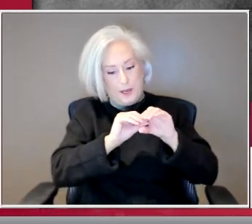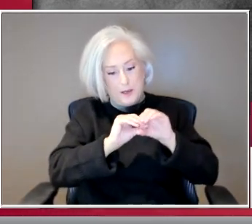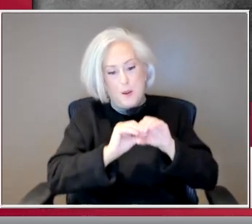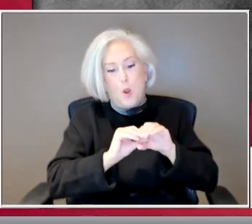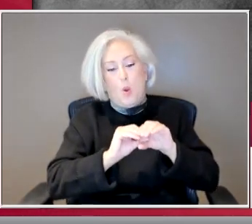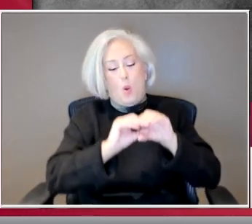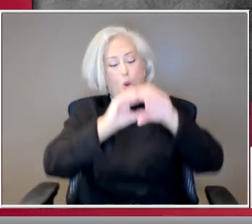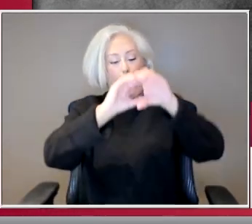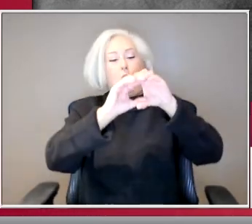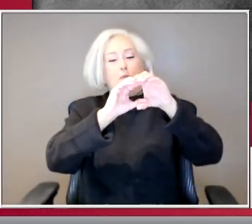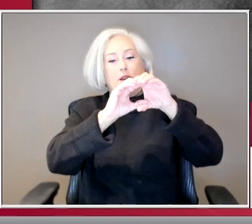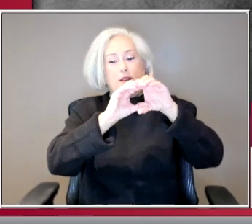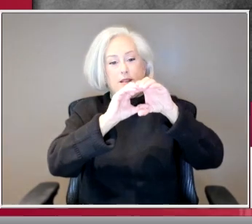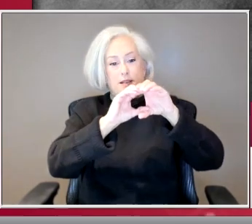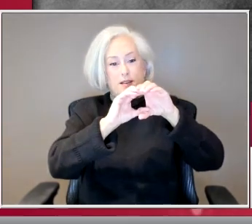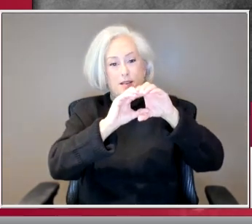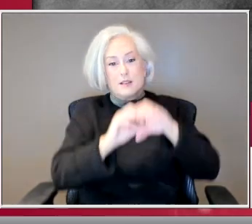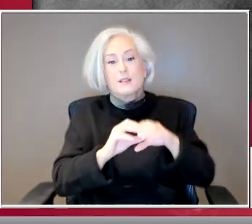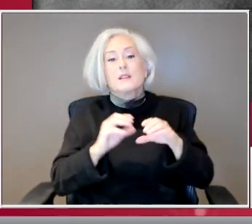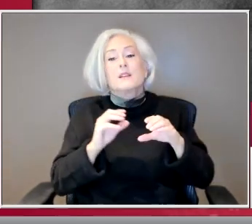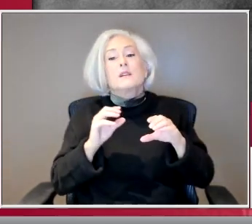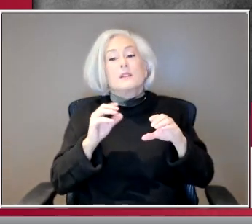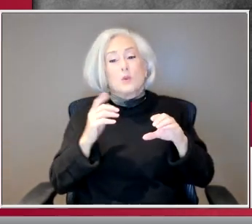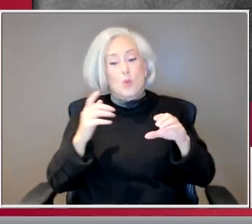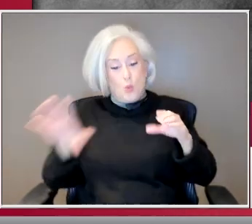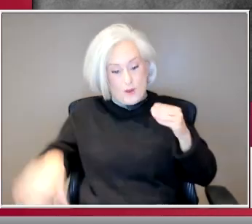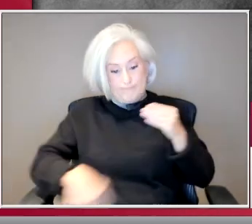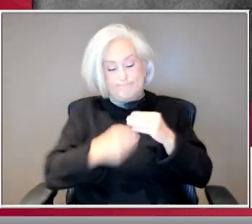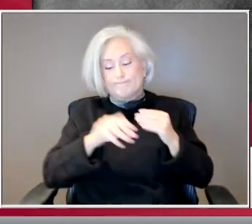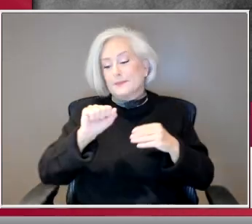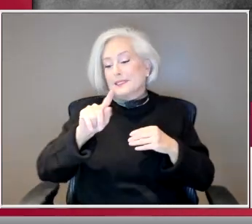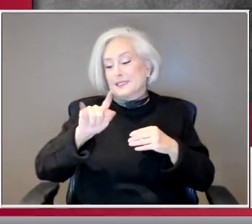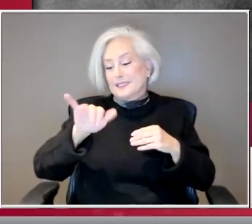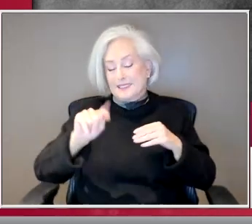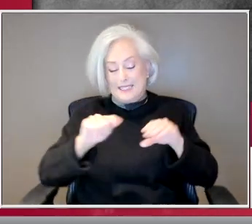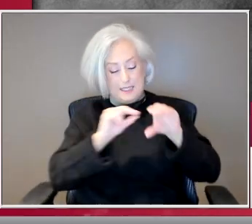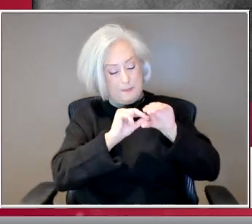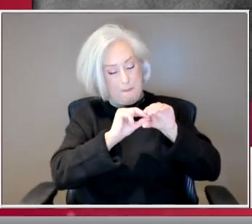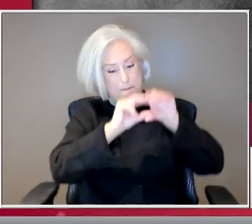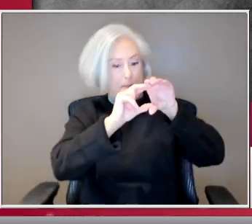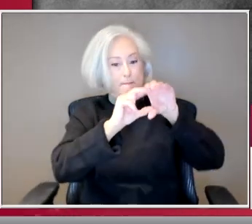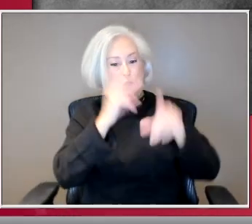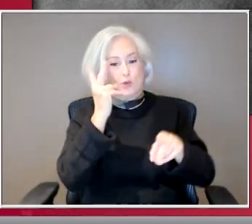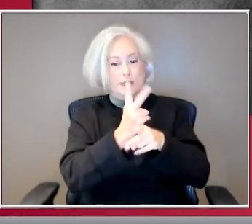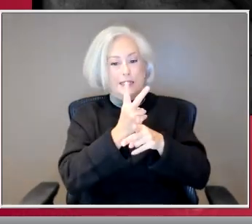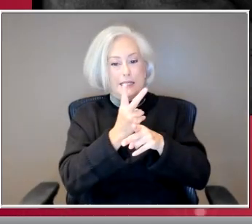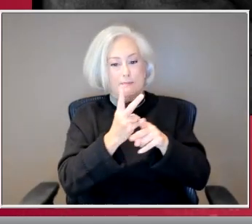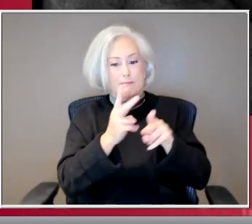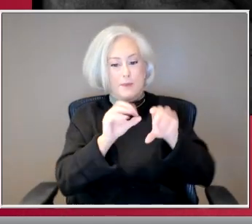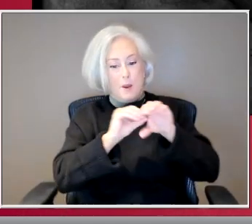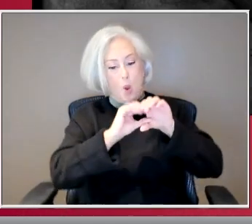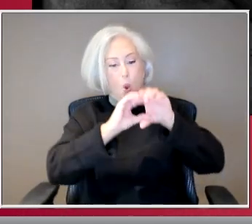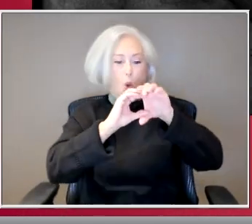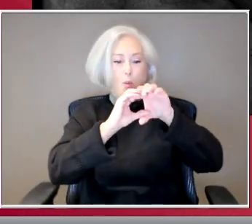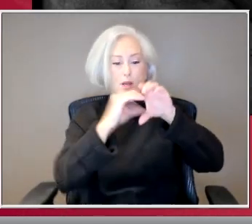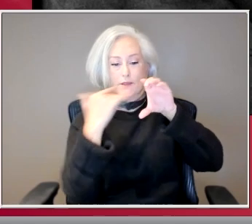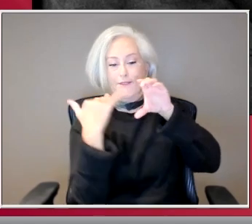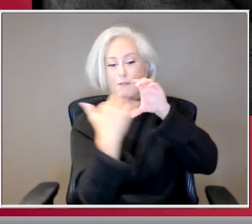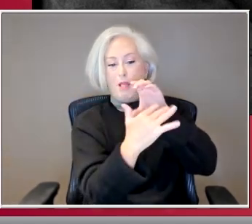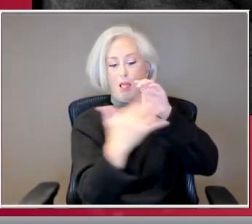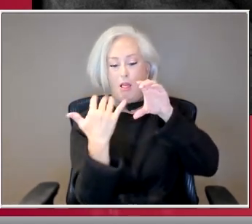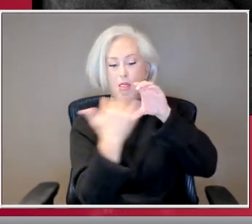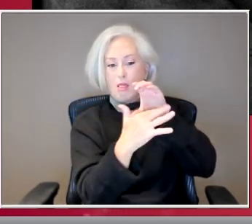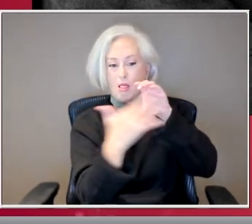is place a stent to keep that baffle open. And that allowed Dr. Ramirez to then